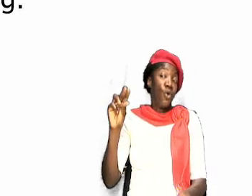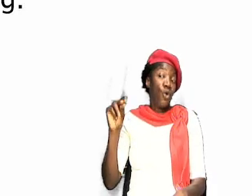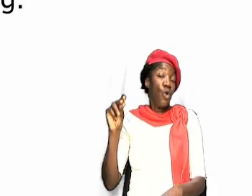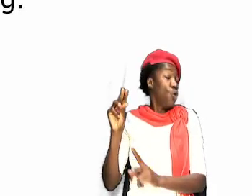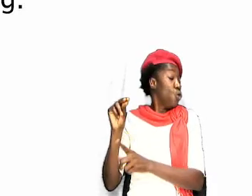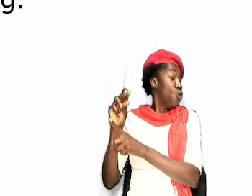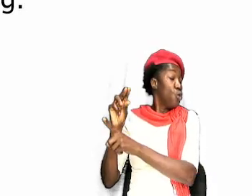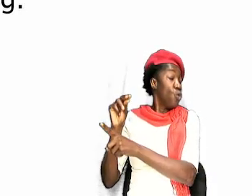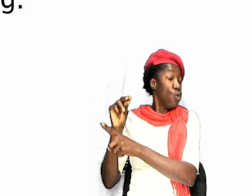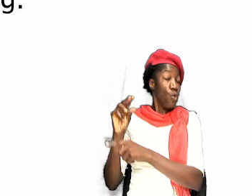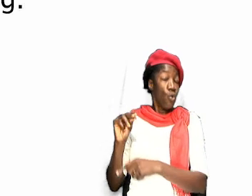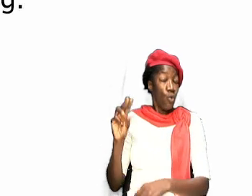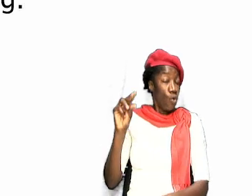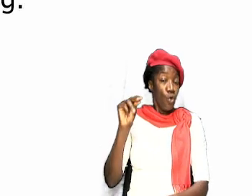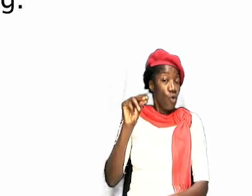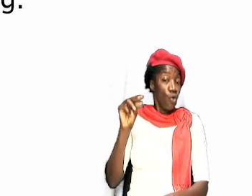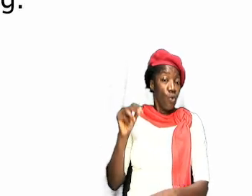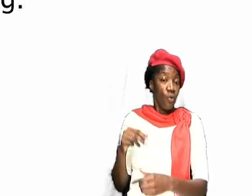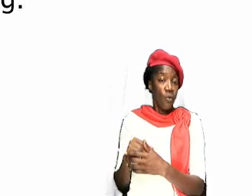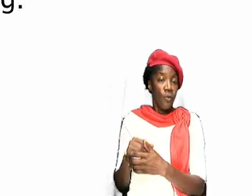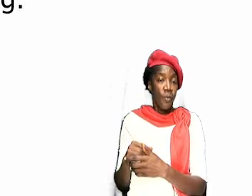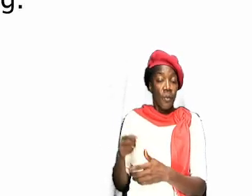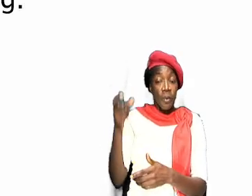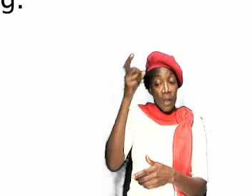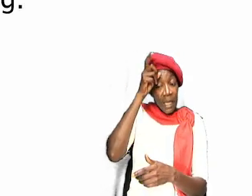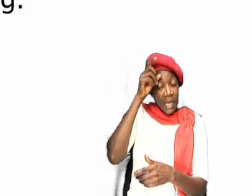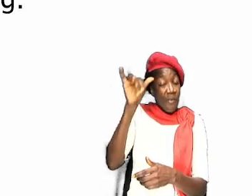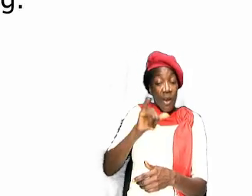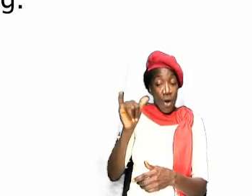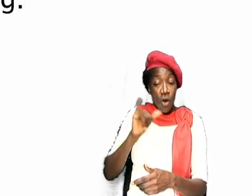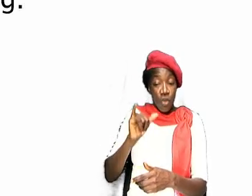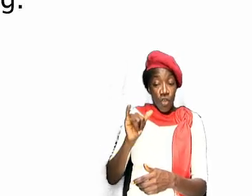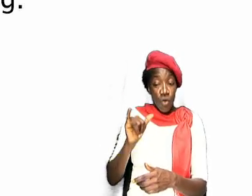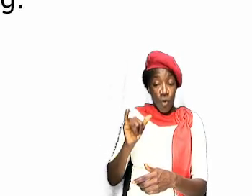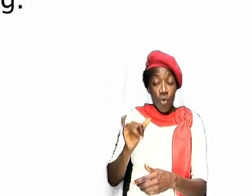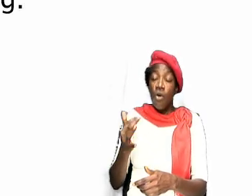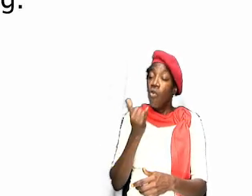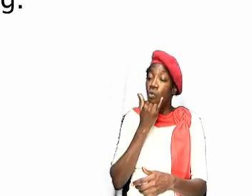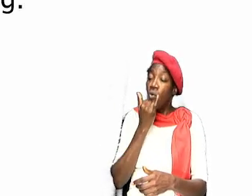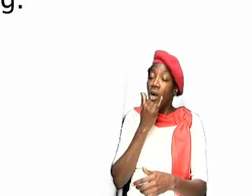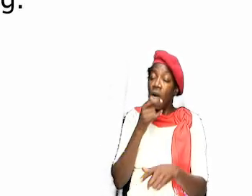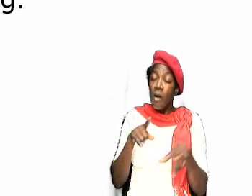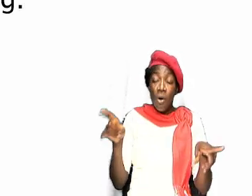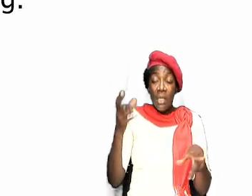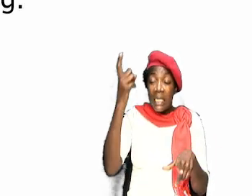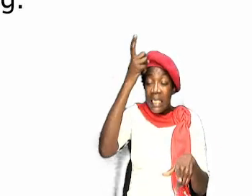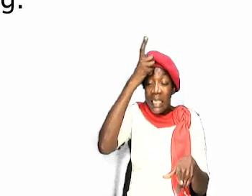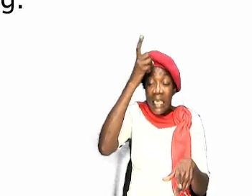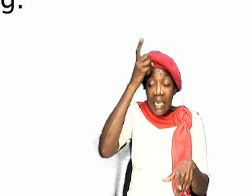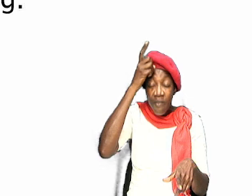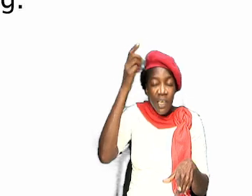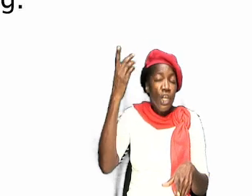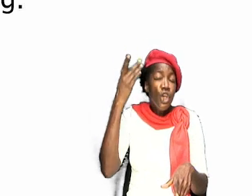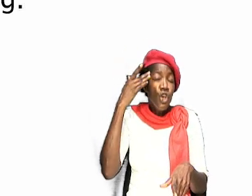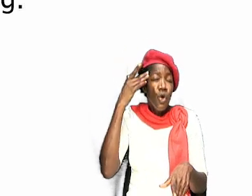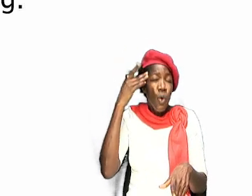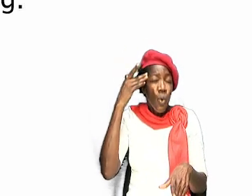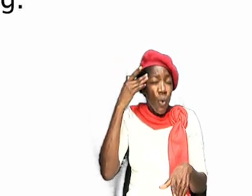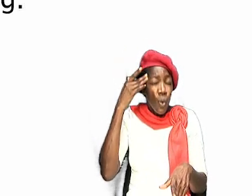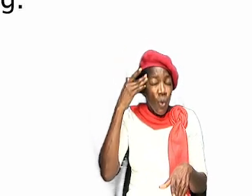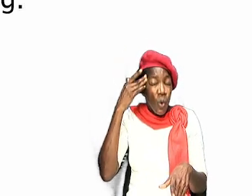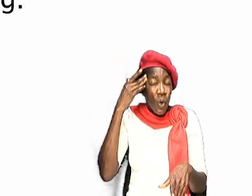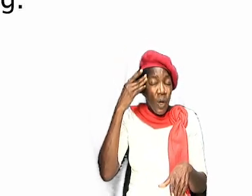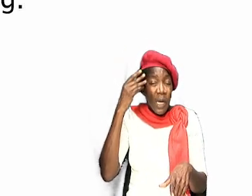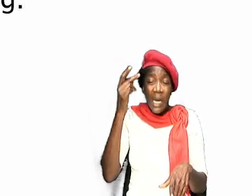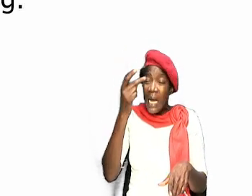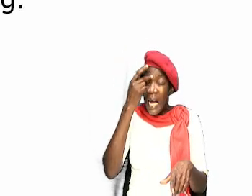So David also did wrong, and we're going to get there. But because David knew and he saw